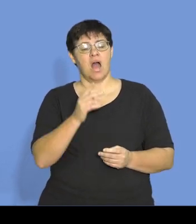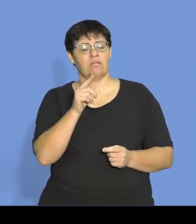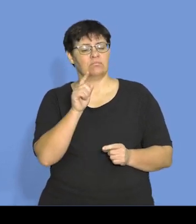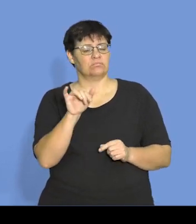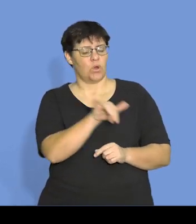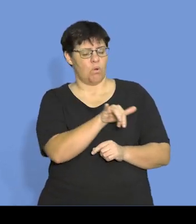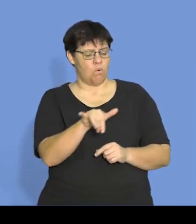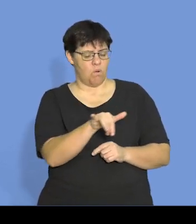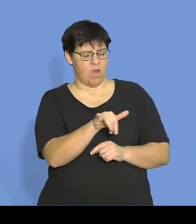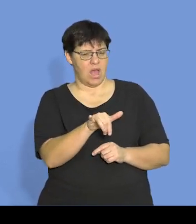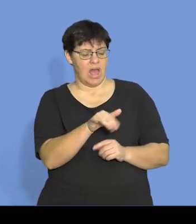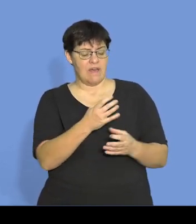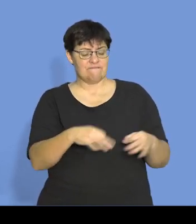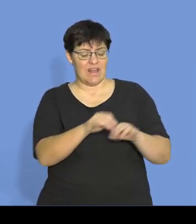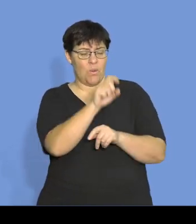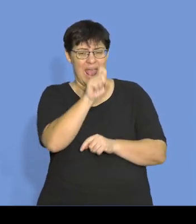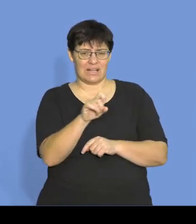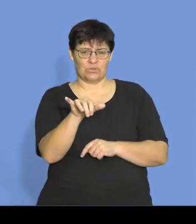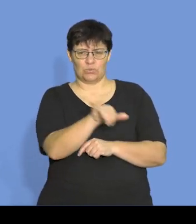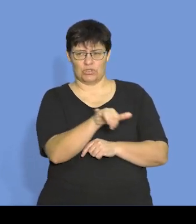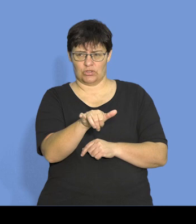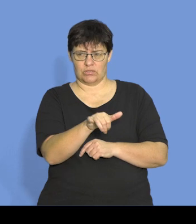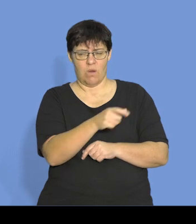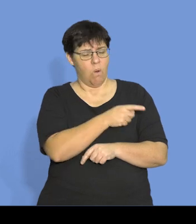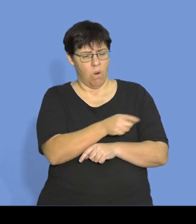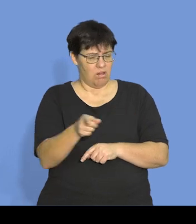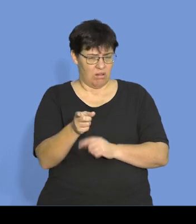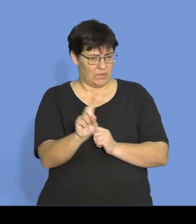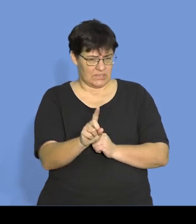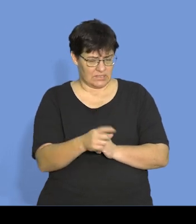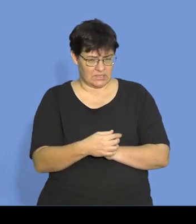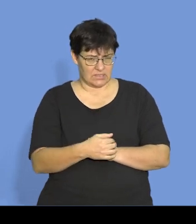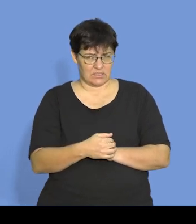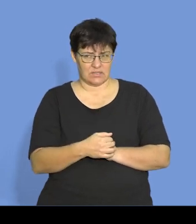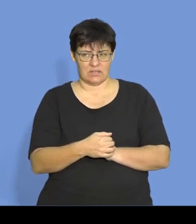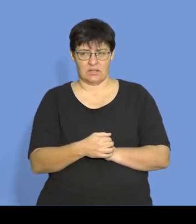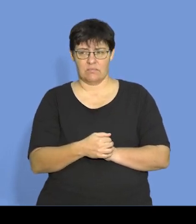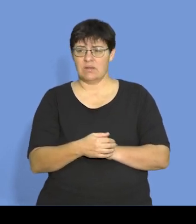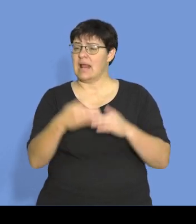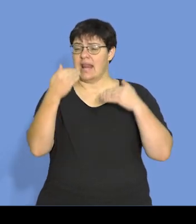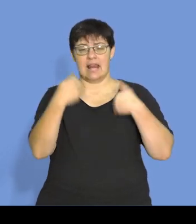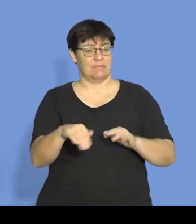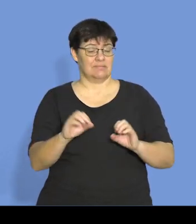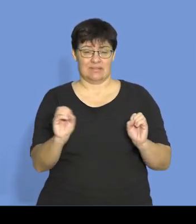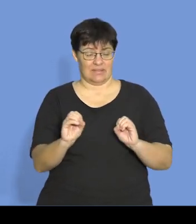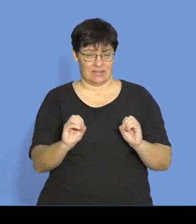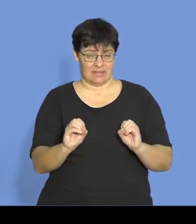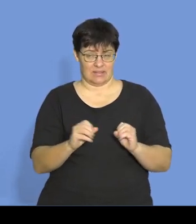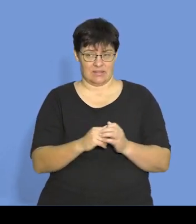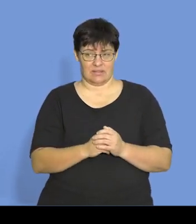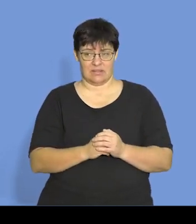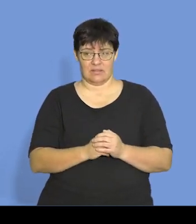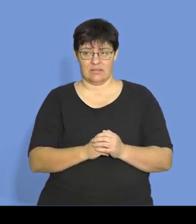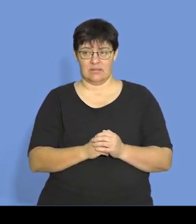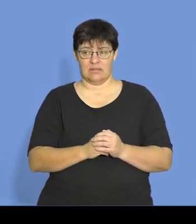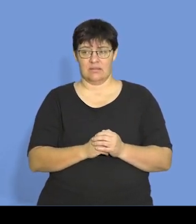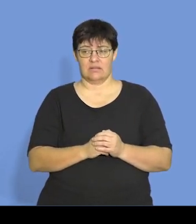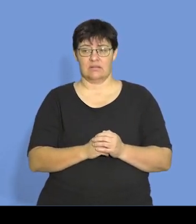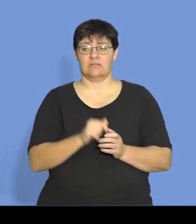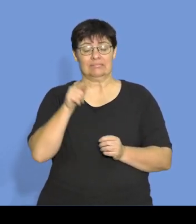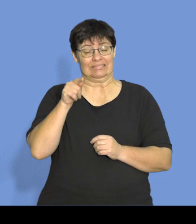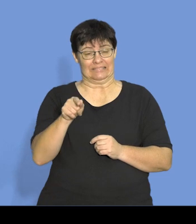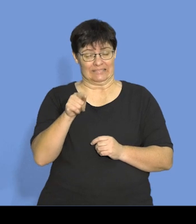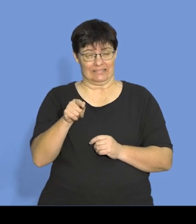of x, so what are the values of x? All of them, right? Without having a limit, as I said,